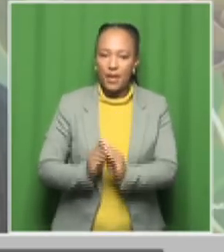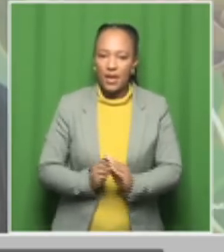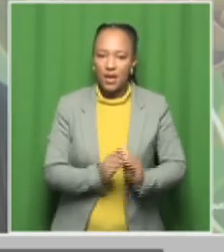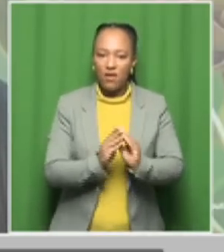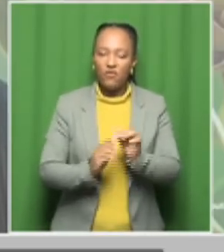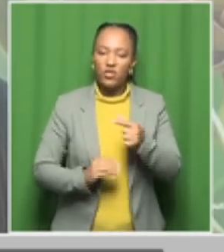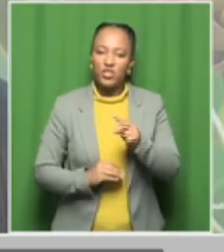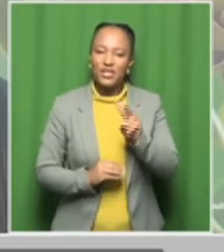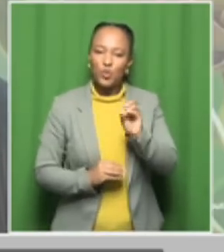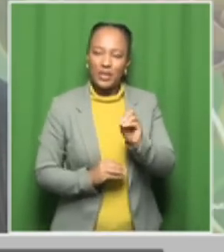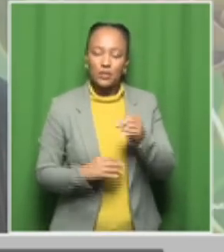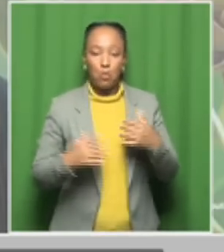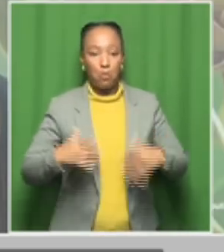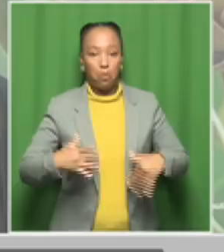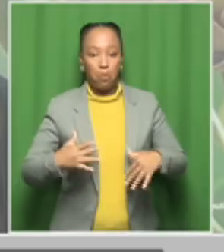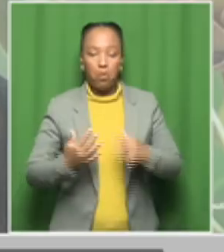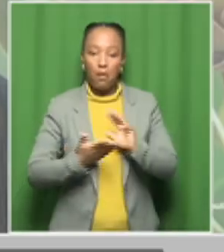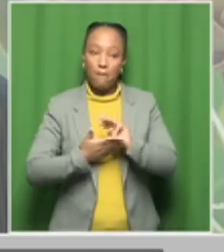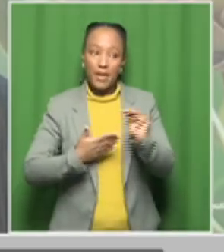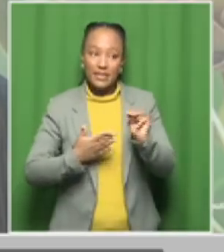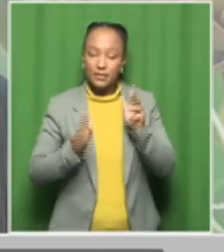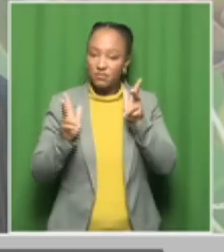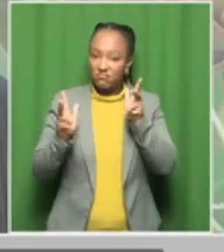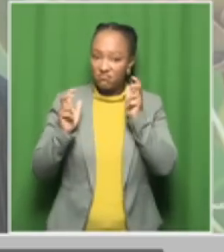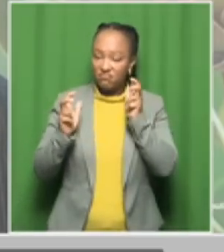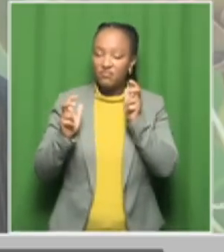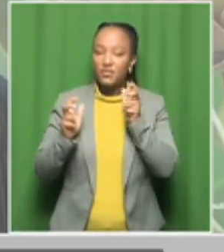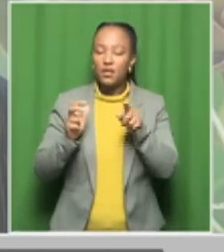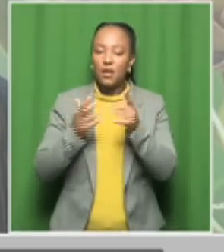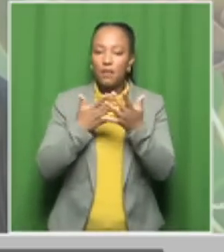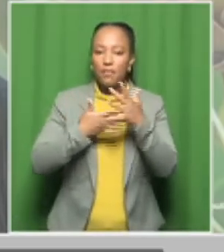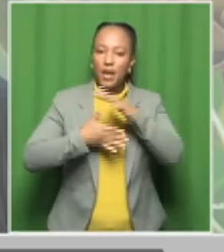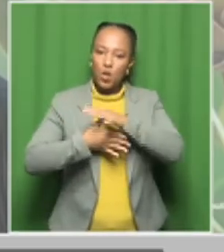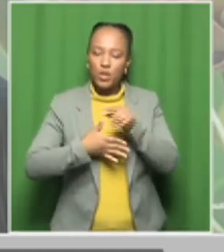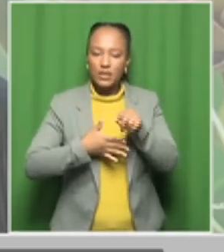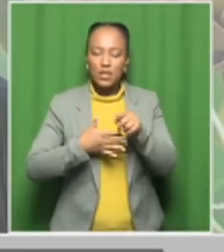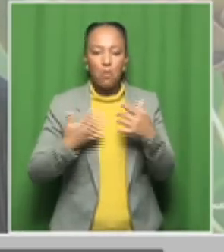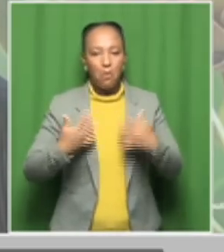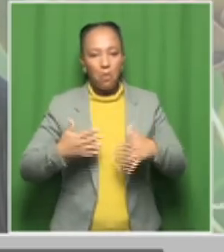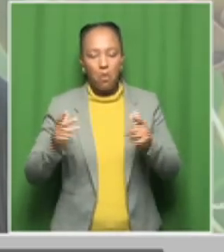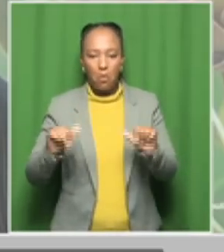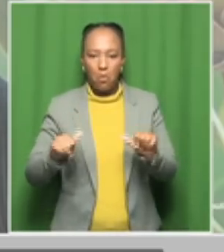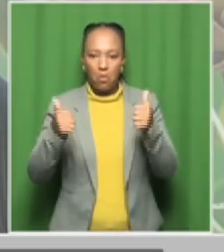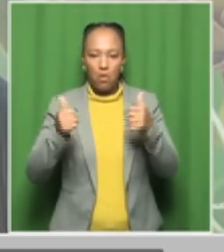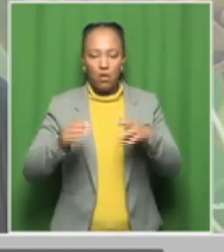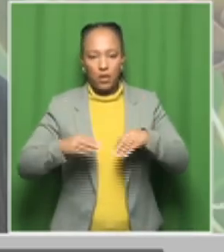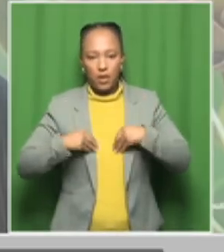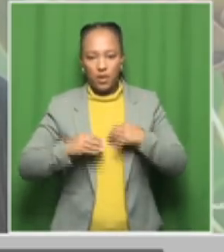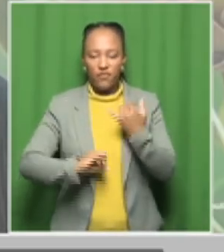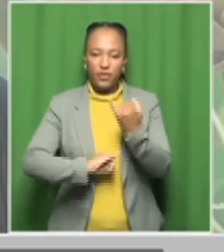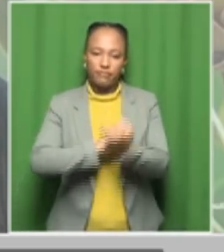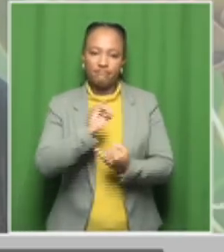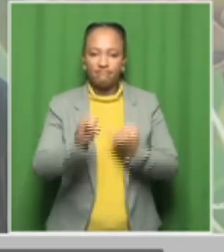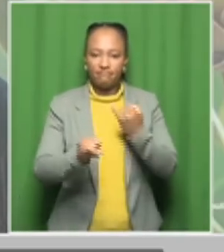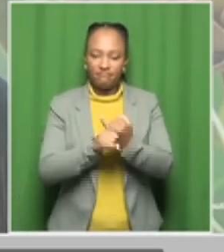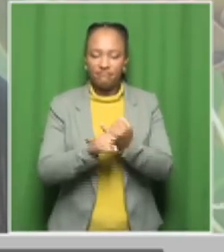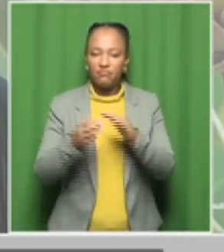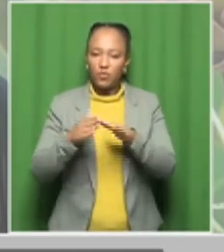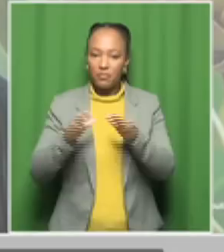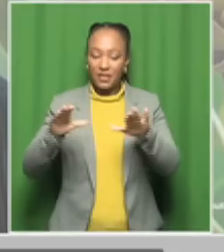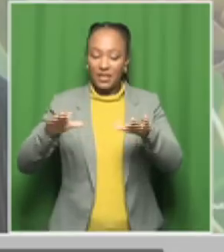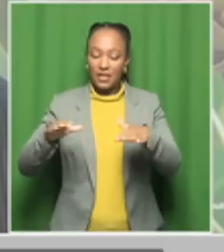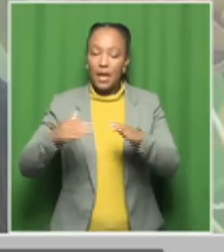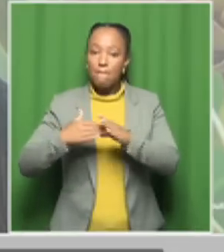G20. And the message that we are getting is that our priorities are well accepted by the international community, by the members of the